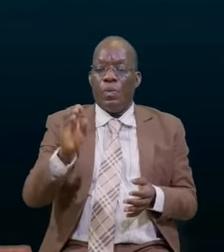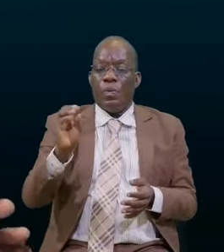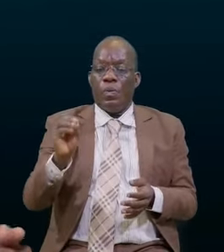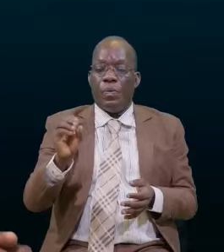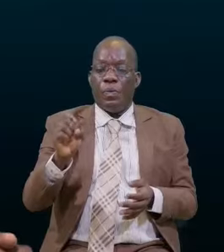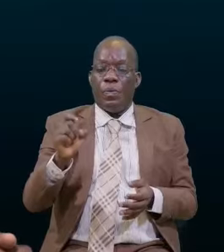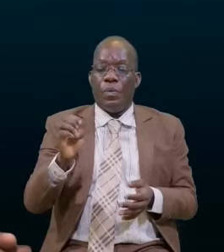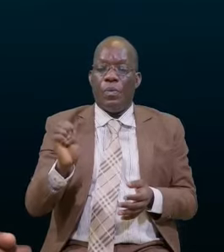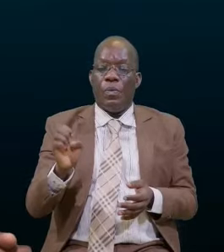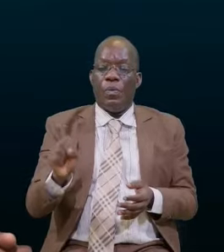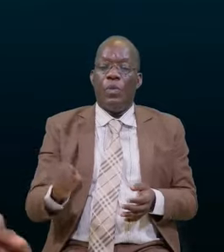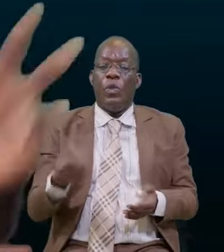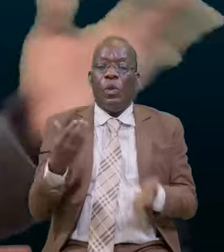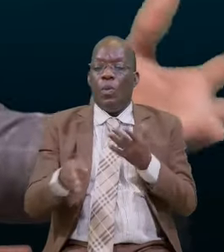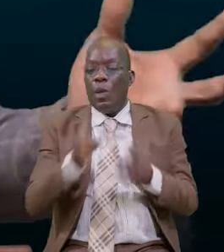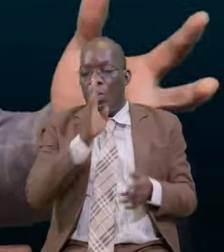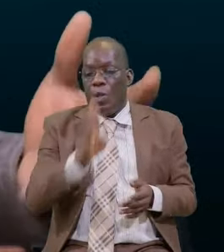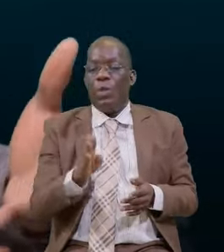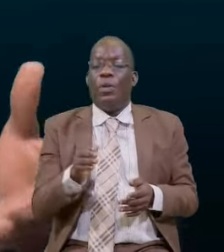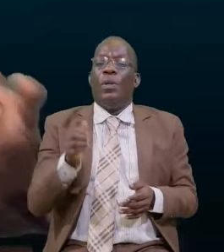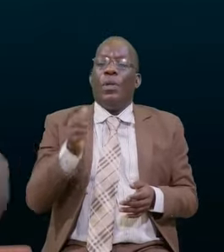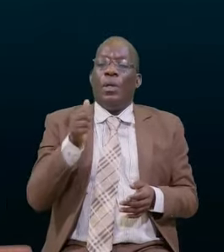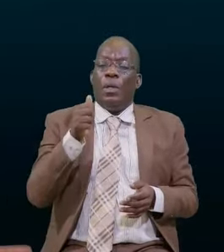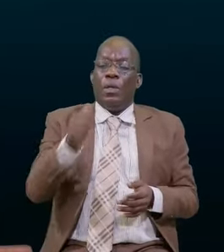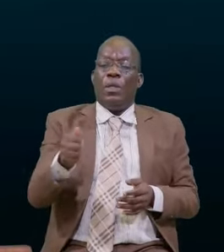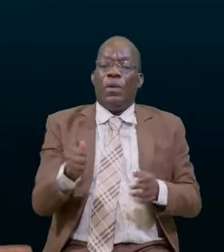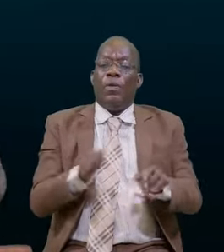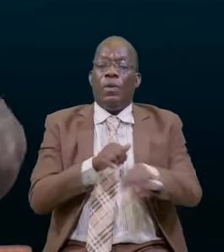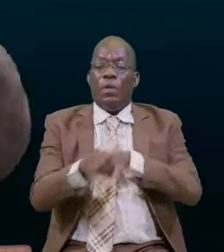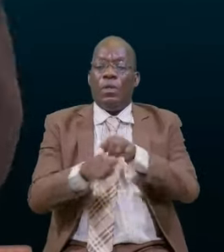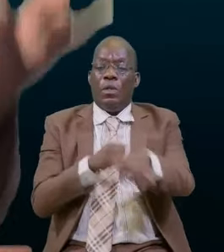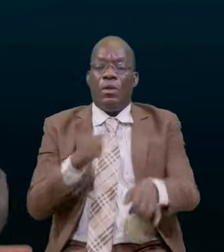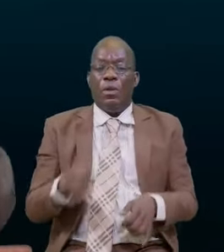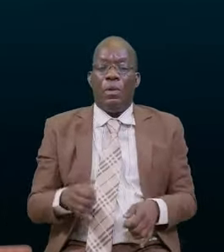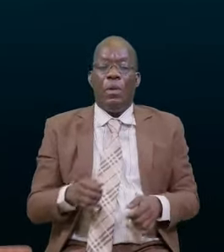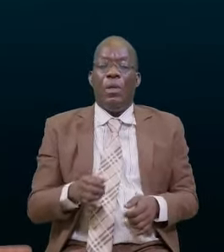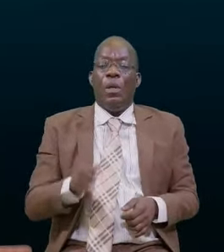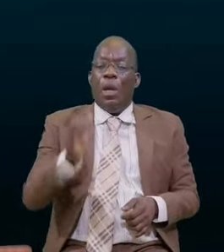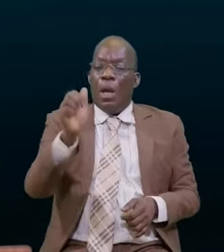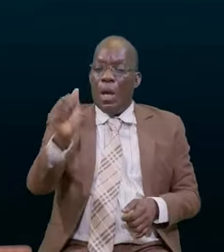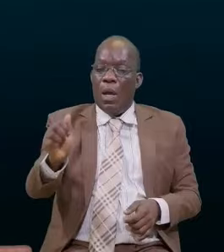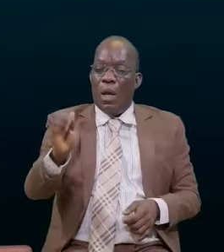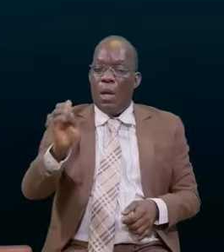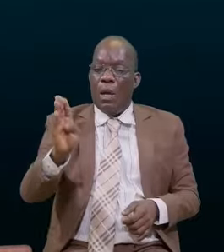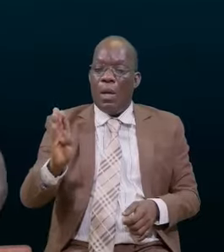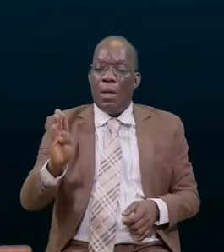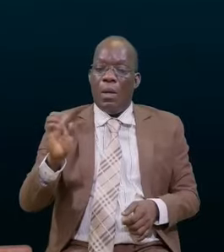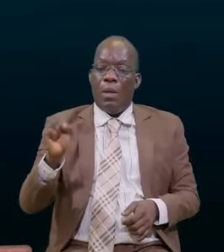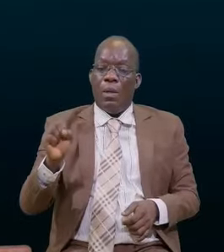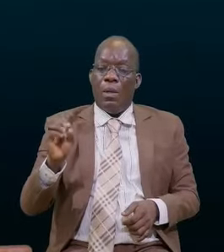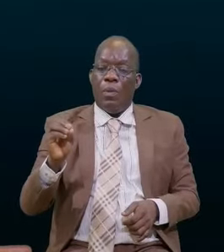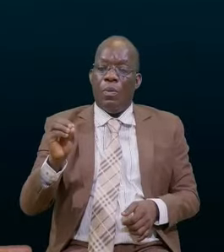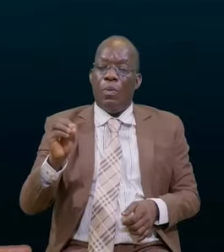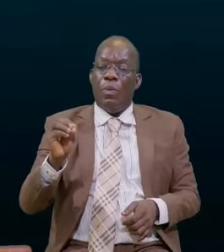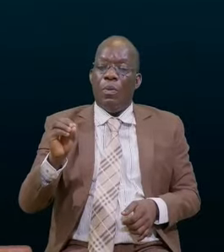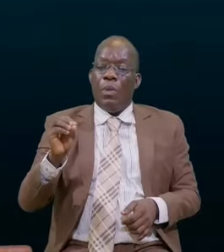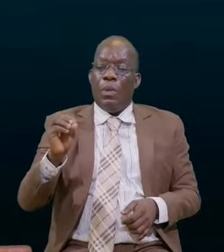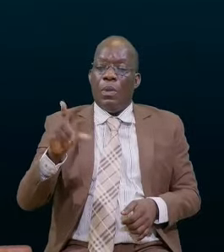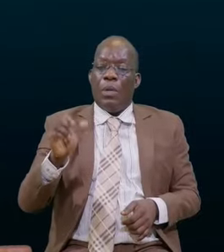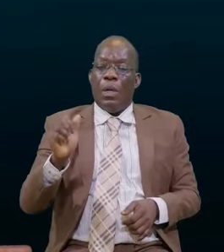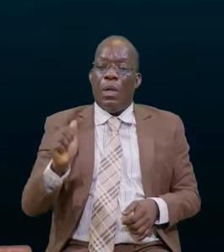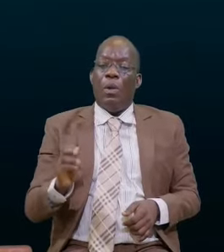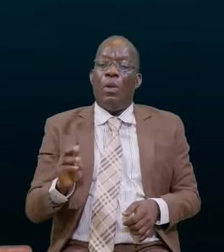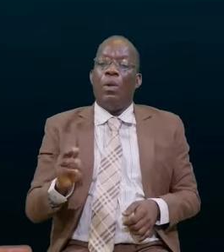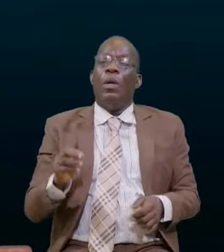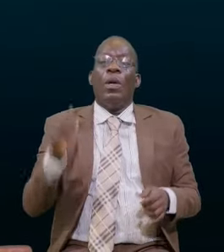that LE to arrogance and pride Absalom he F that he was because he's the son of the king and he took